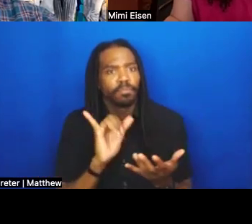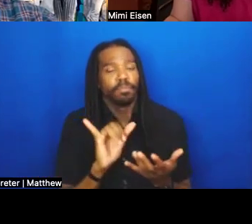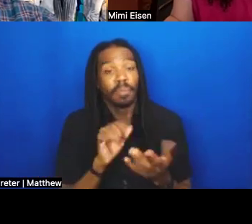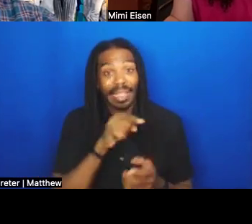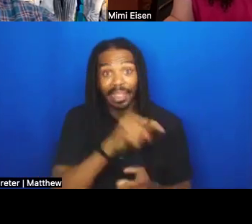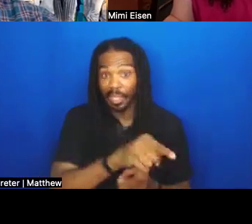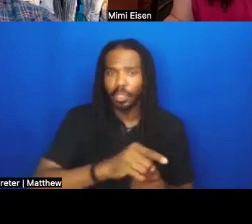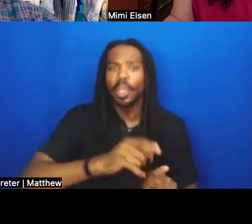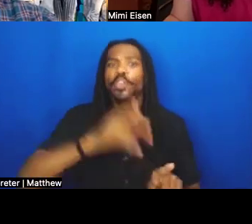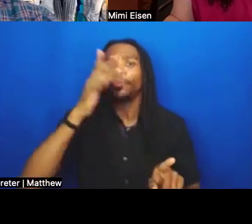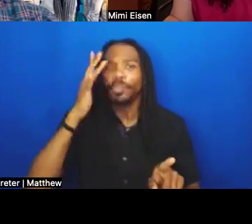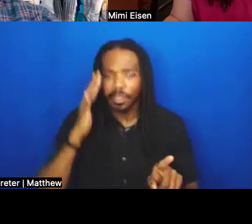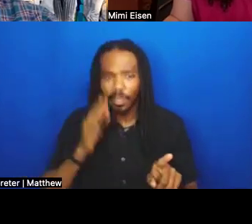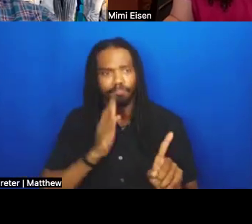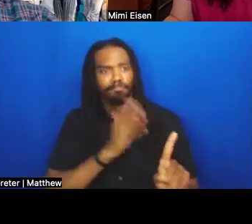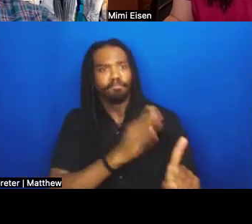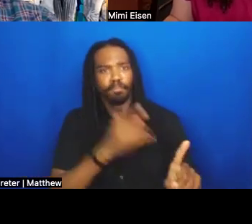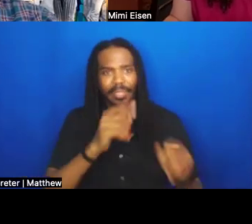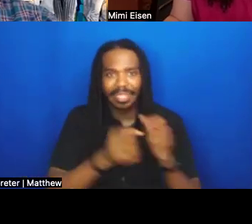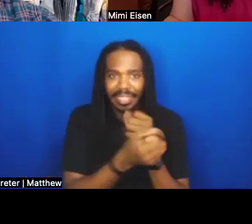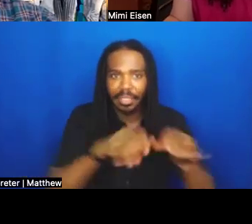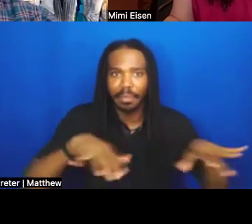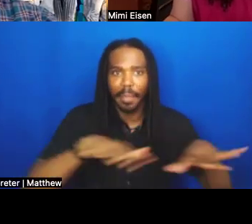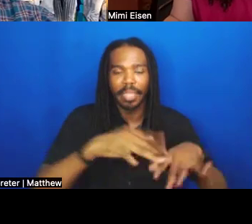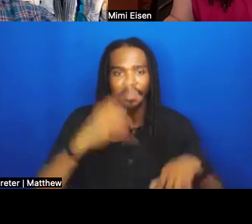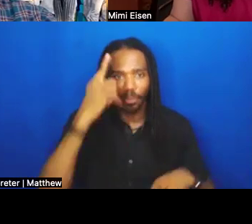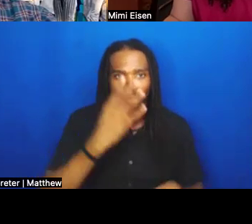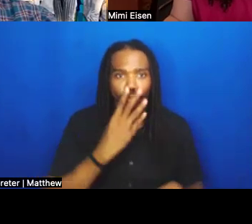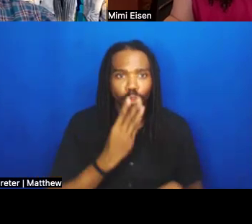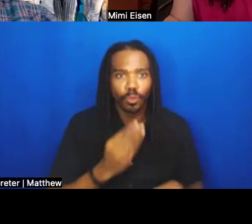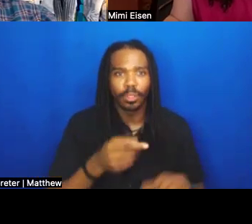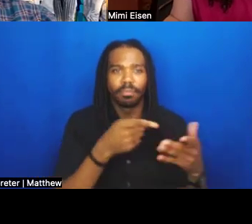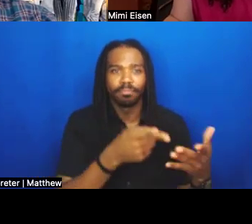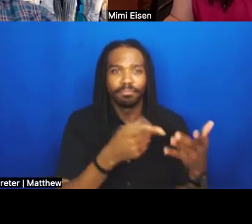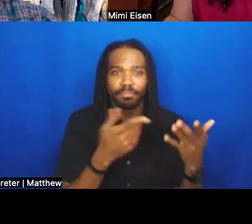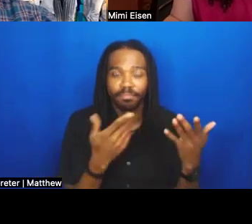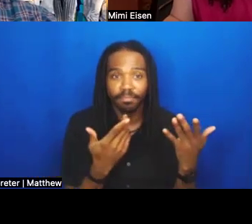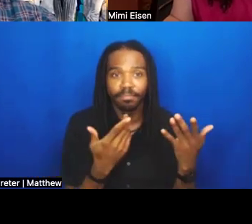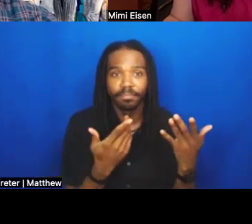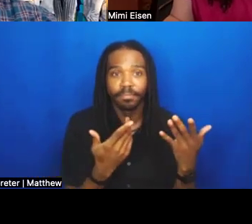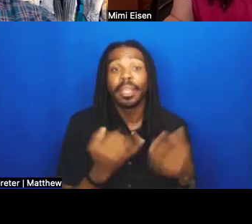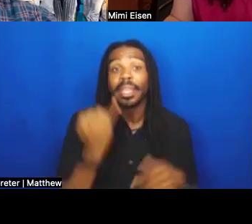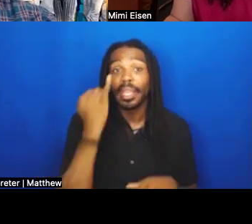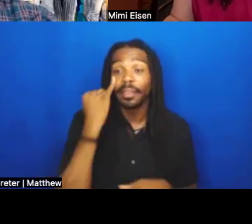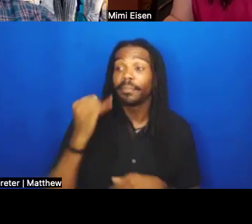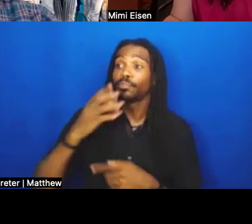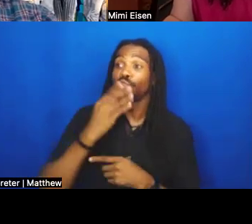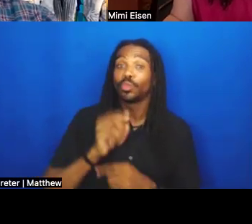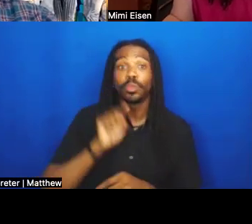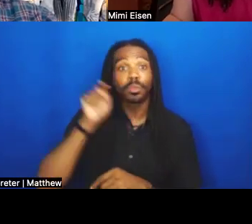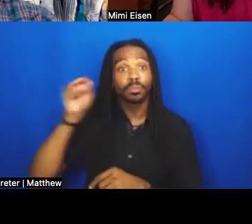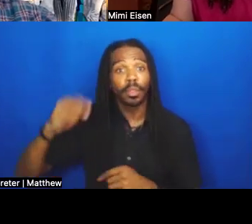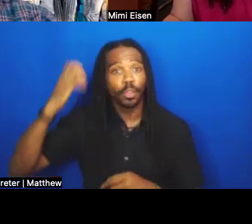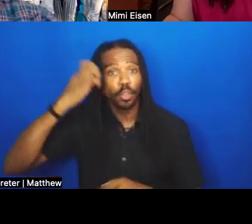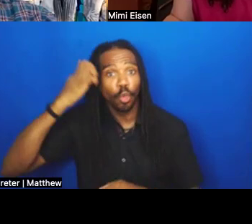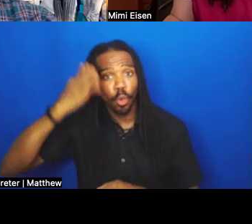a Jewish state, when in fact that land was Palestine, a land inhabited by the Palestinian people,